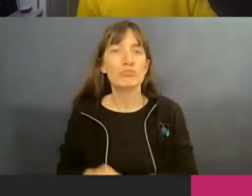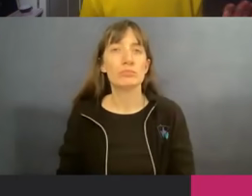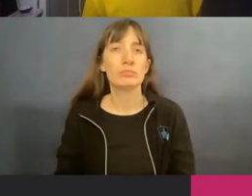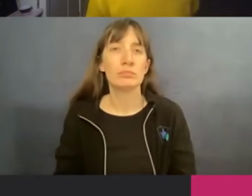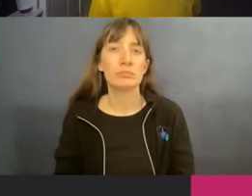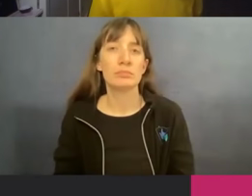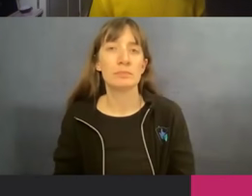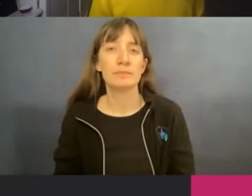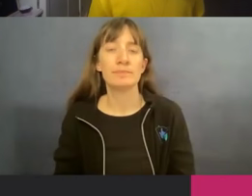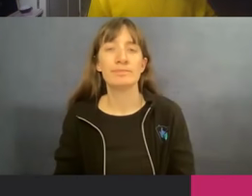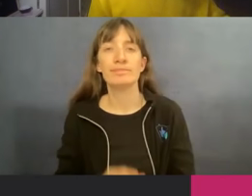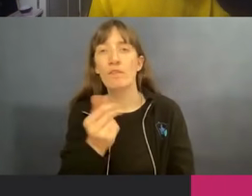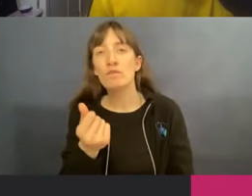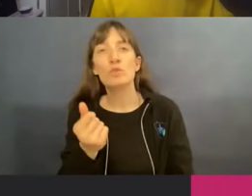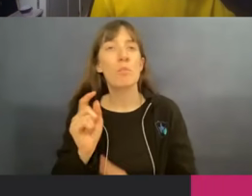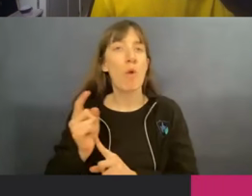Give a few moments for that.